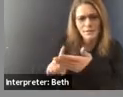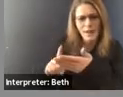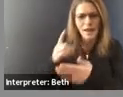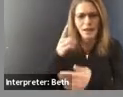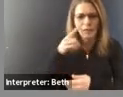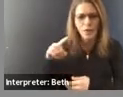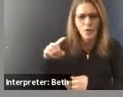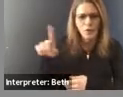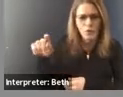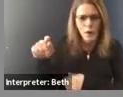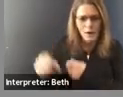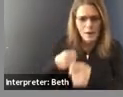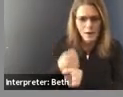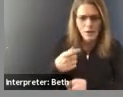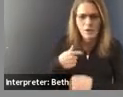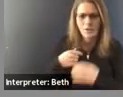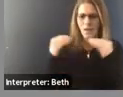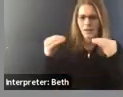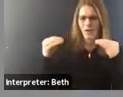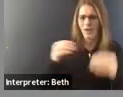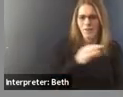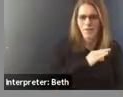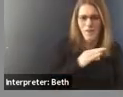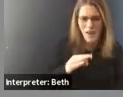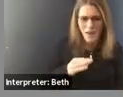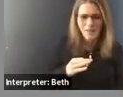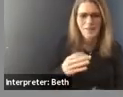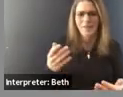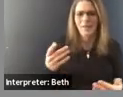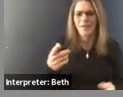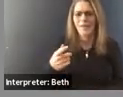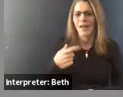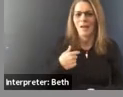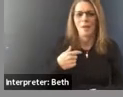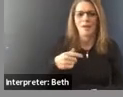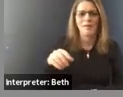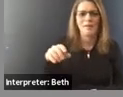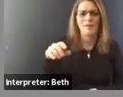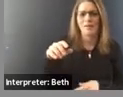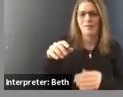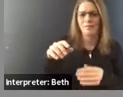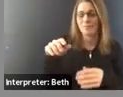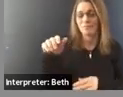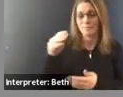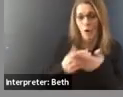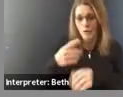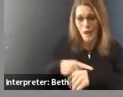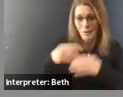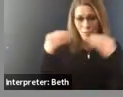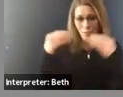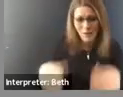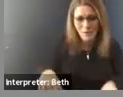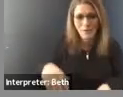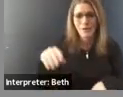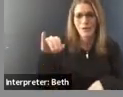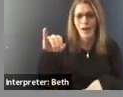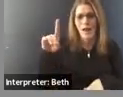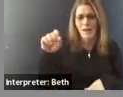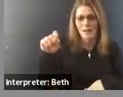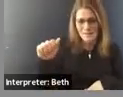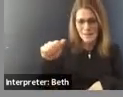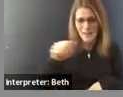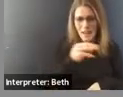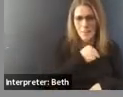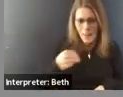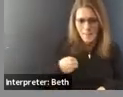IDSA member, an advocate, an officer. I've been at Autodesk for about 6 years. I